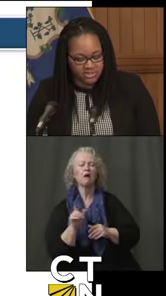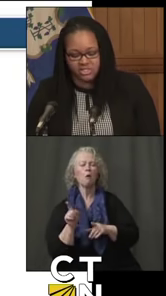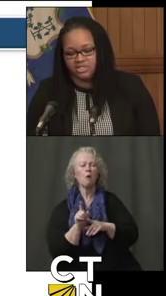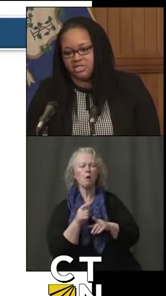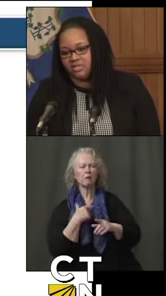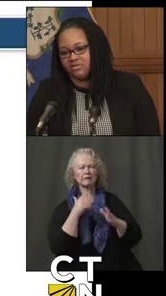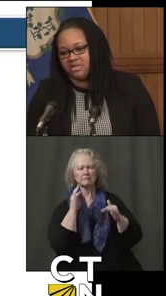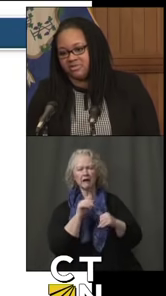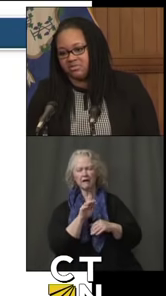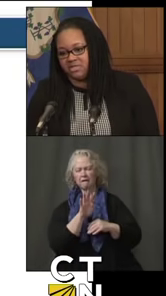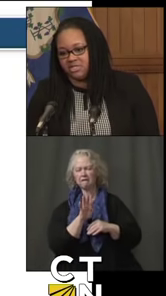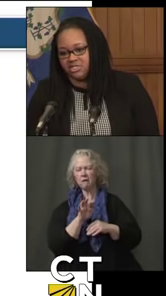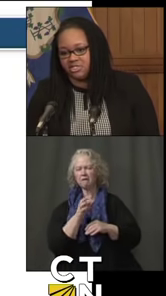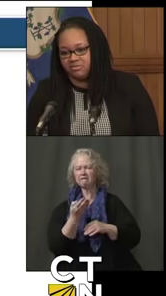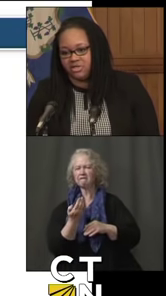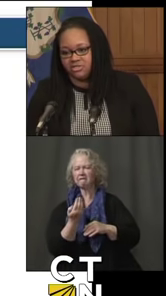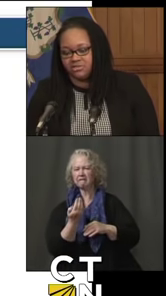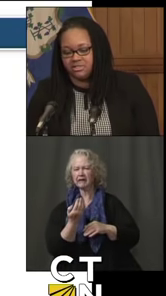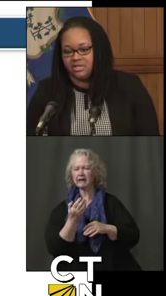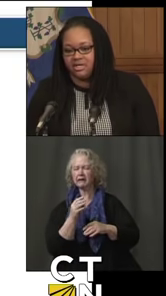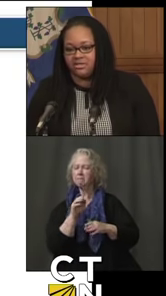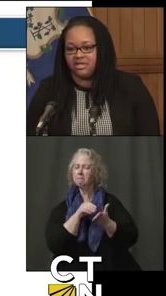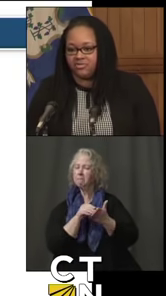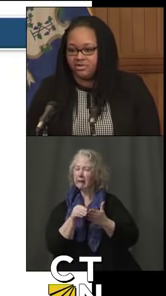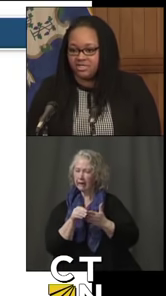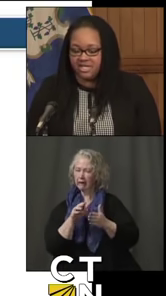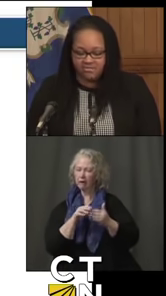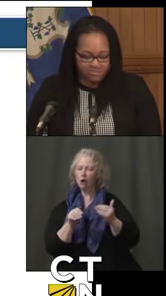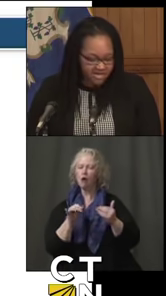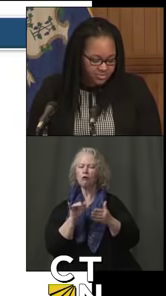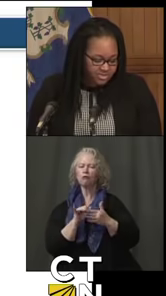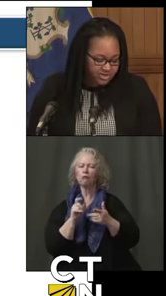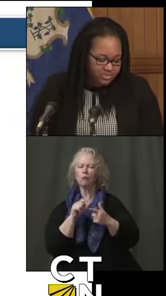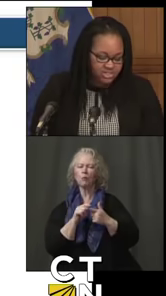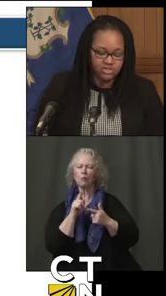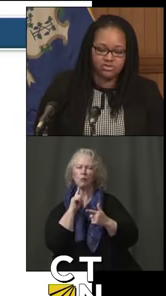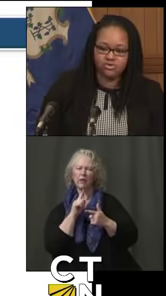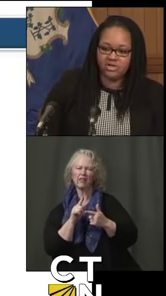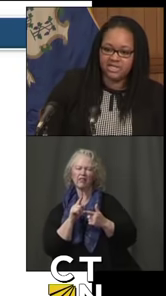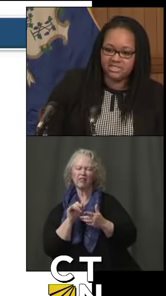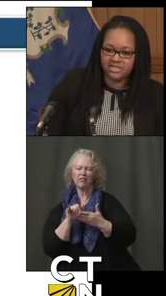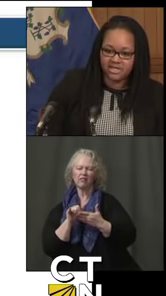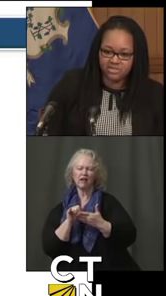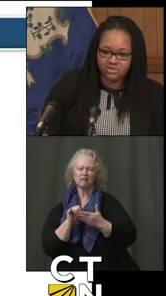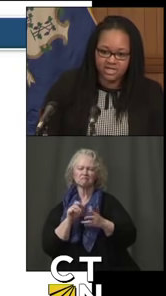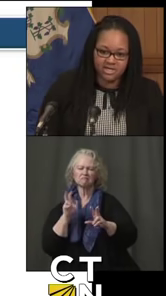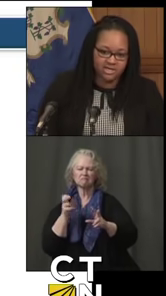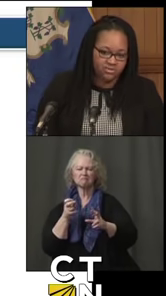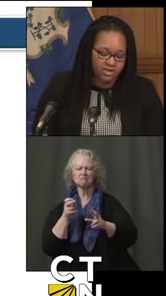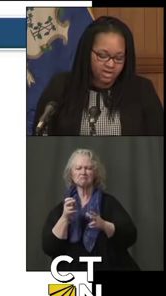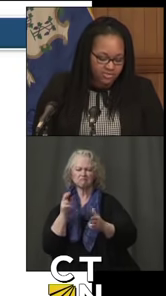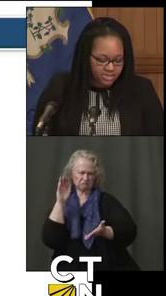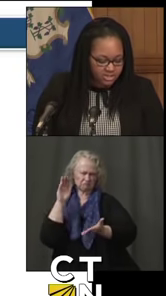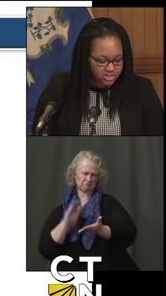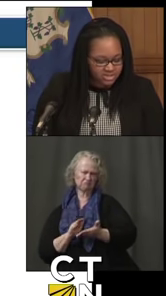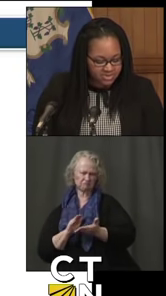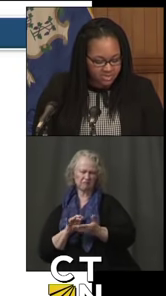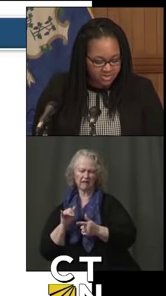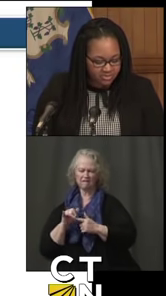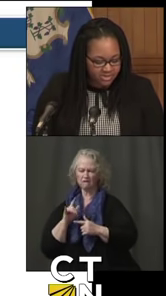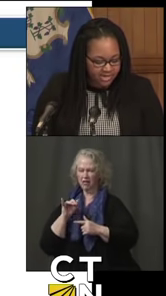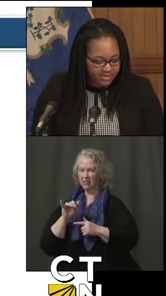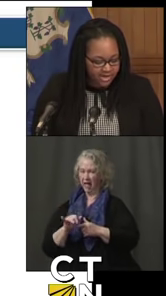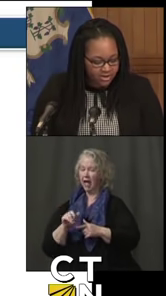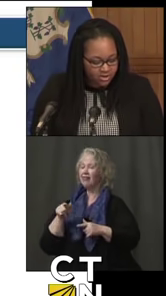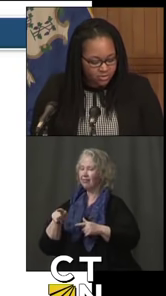in rescission and other deficit mitigation measures. The governor does have 5% rescission authority in statute, and any reductions